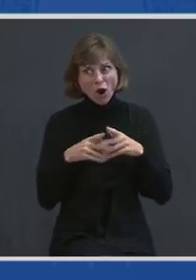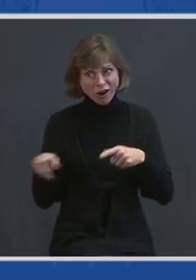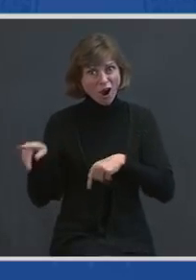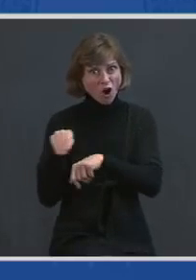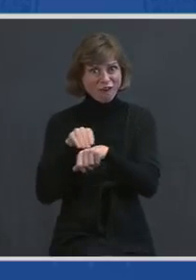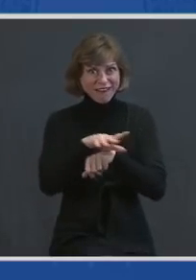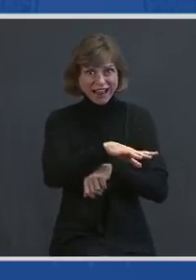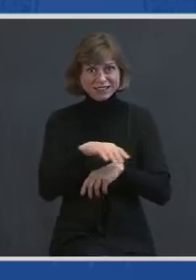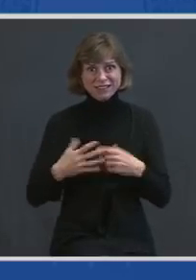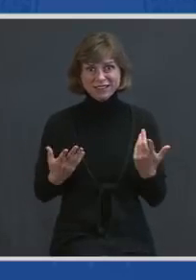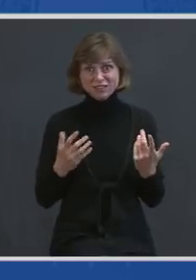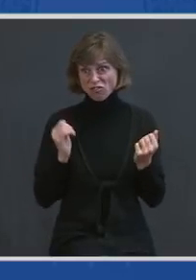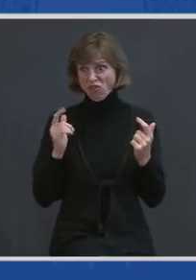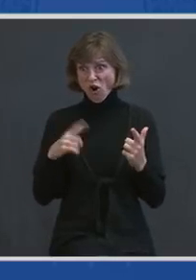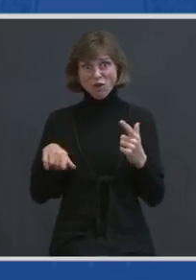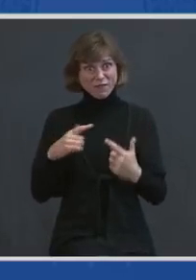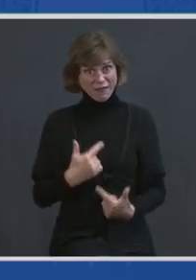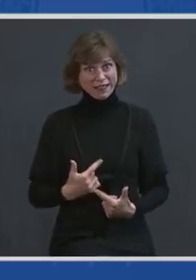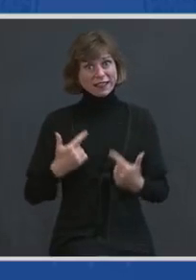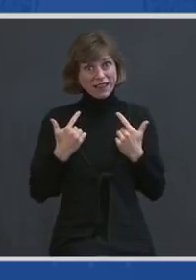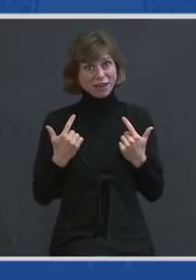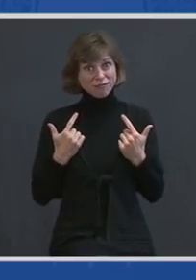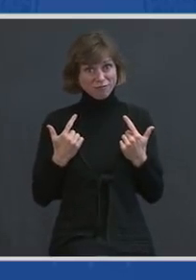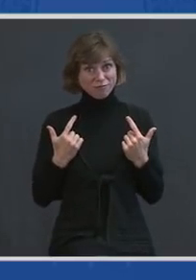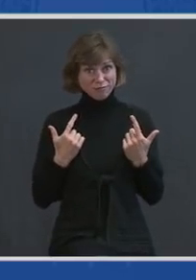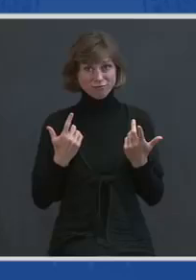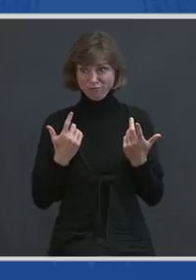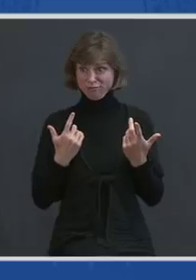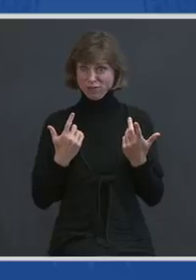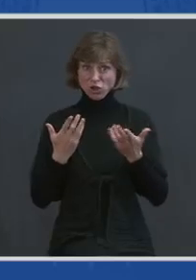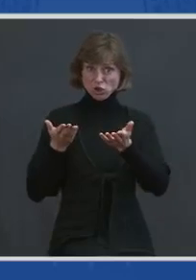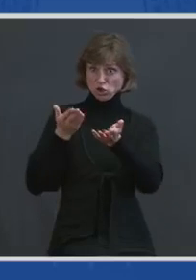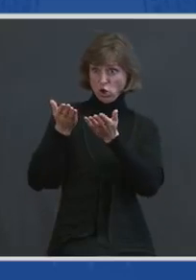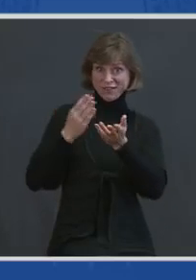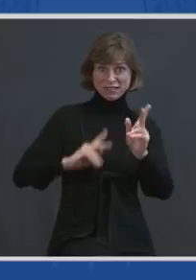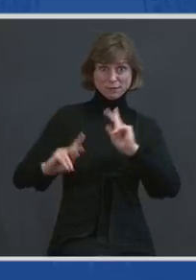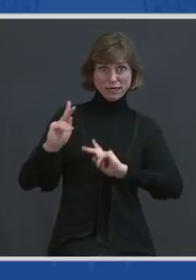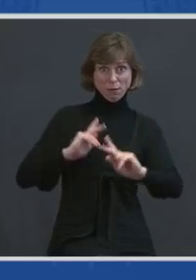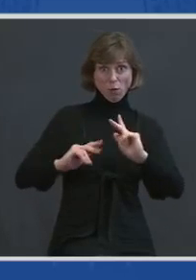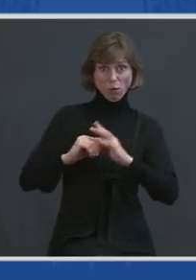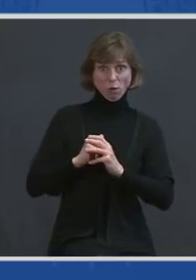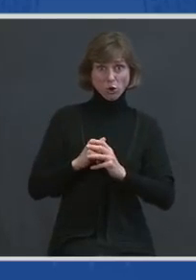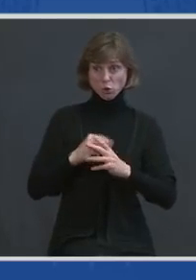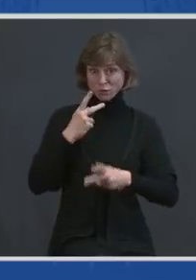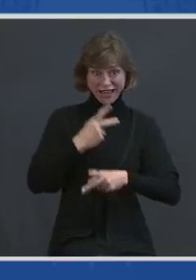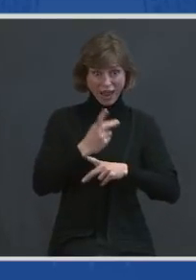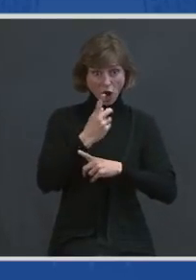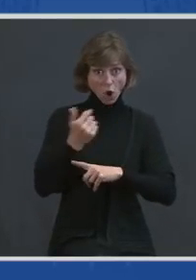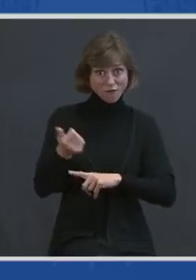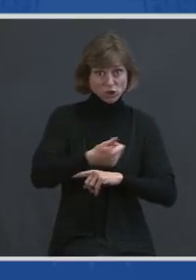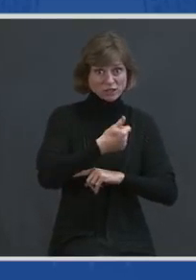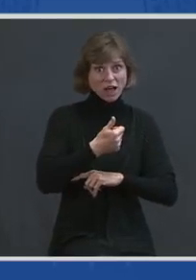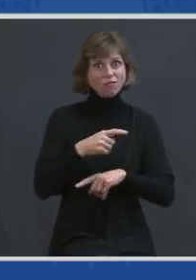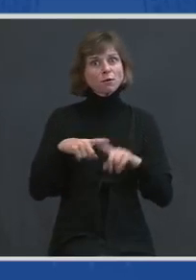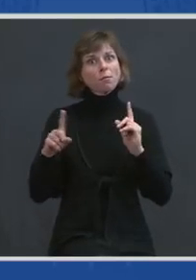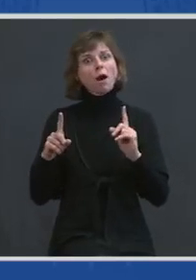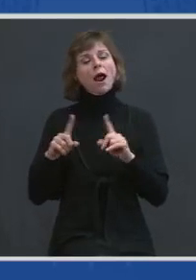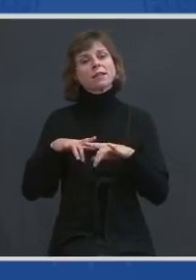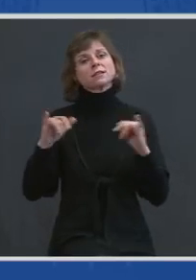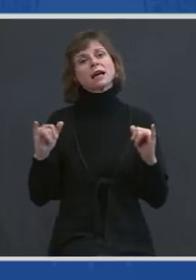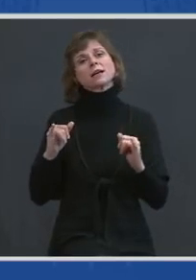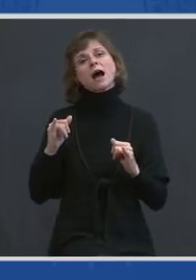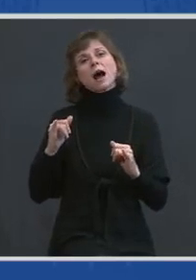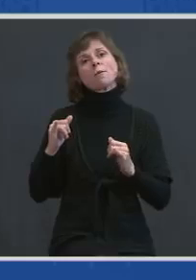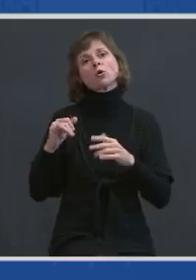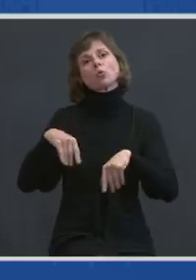all lived lives of service. You not only have taken care of yourself and your families, but you've lived lives of service to help other people as